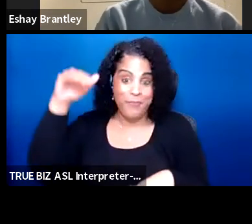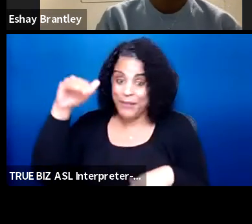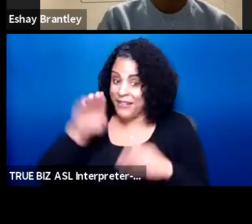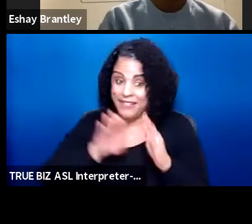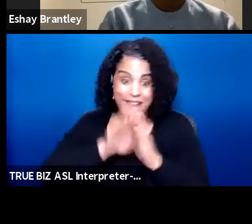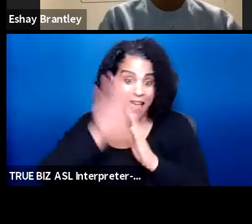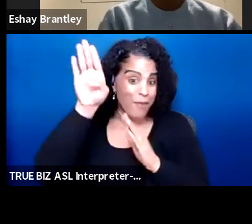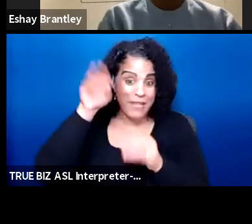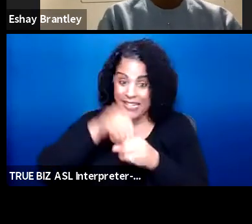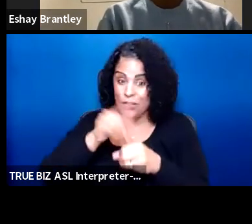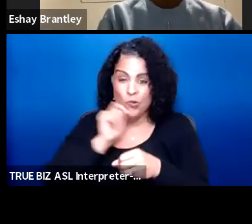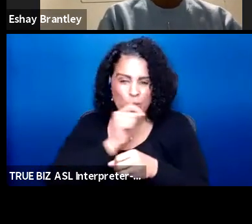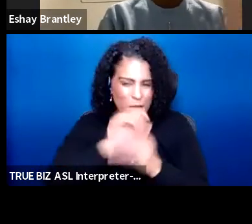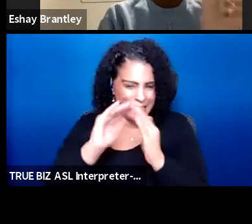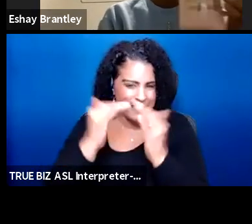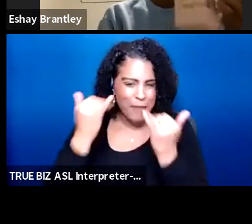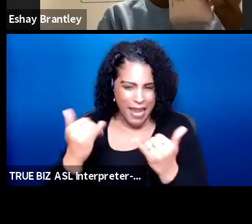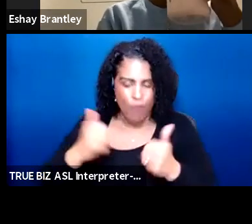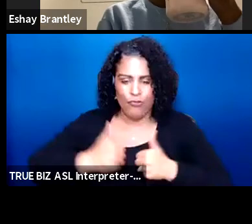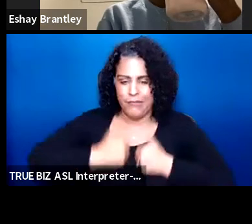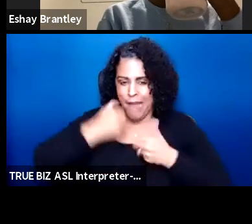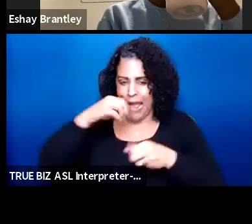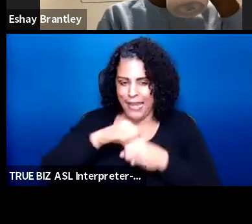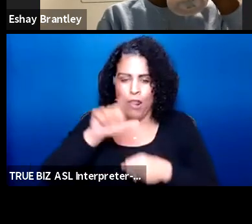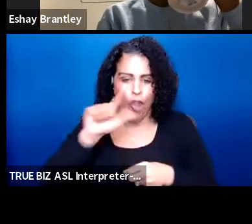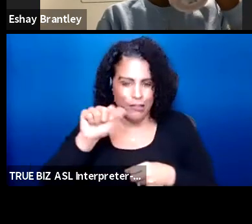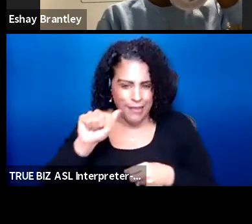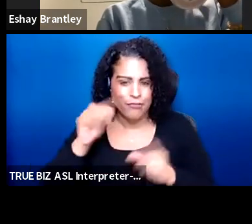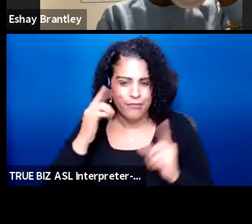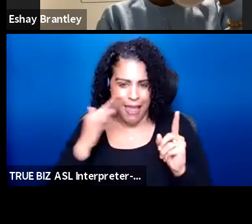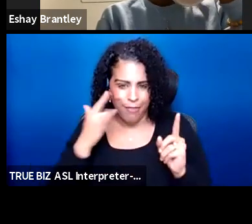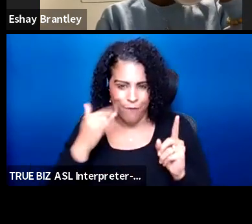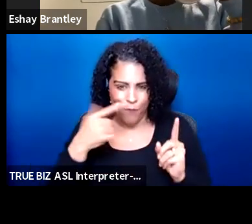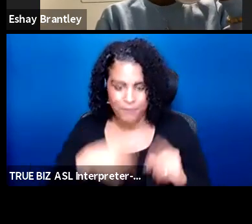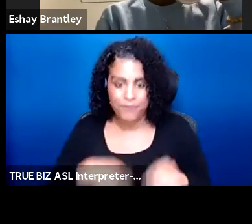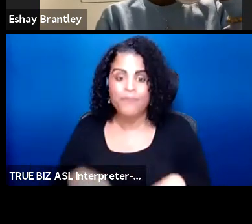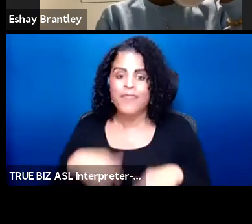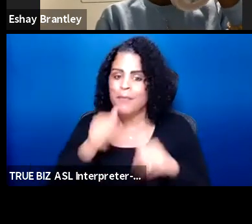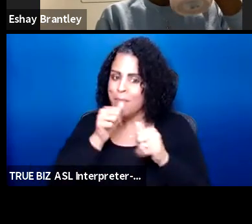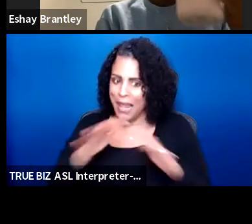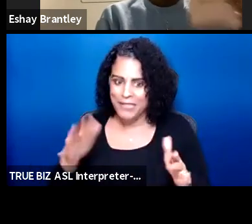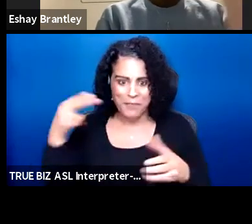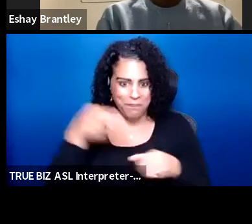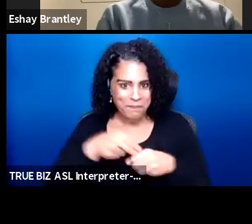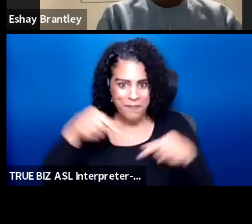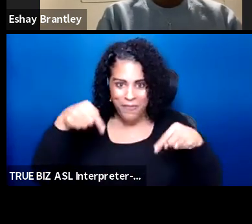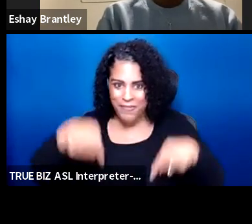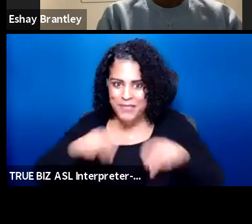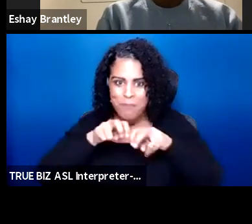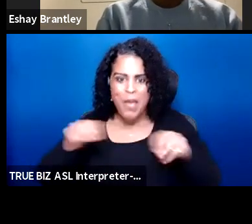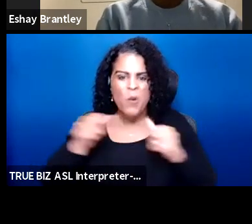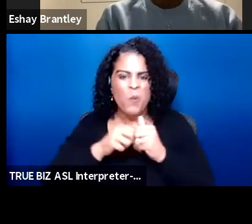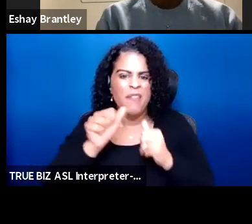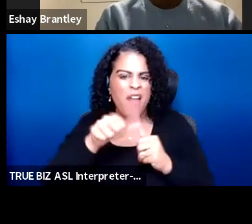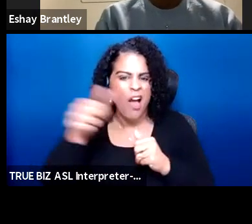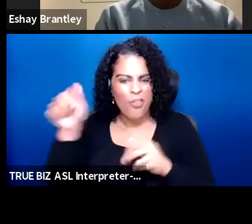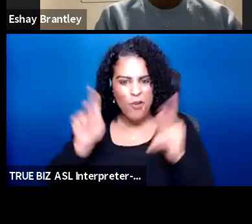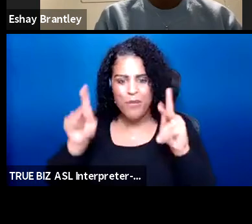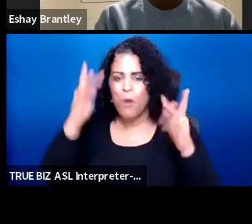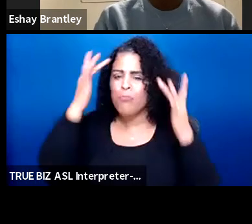grew and developed in the Twin Cities, but now I reside in Los Angeles. I'm very blessed to be a part of this panel along with many other